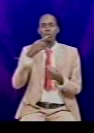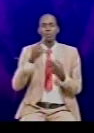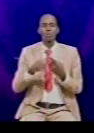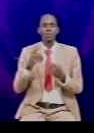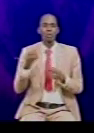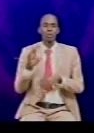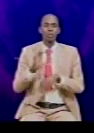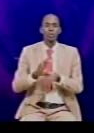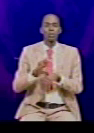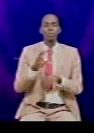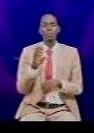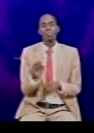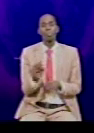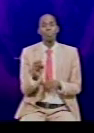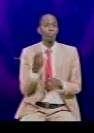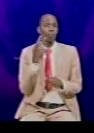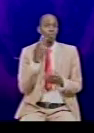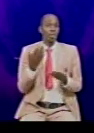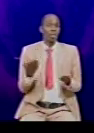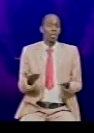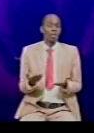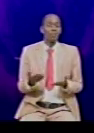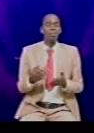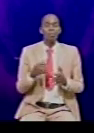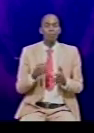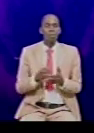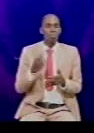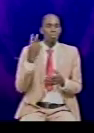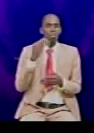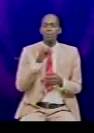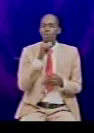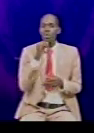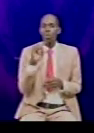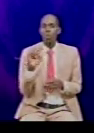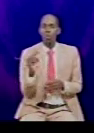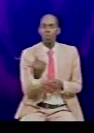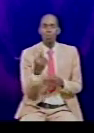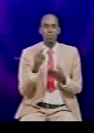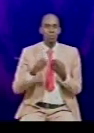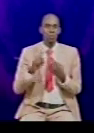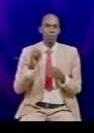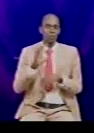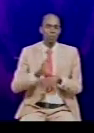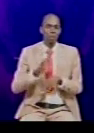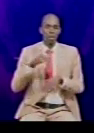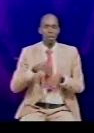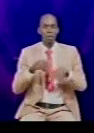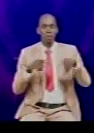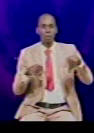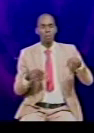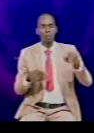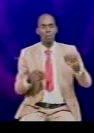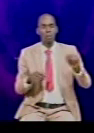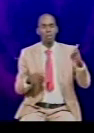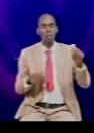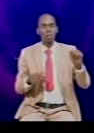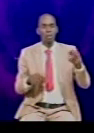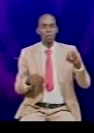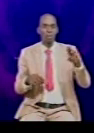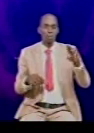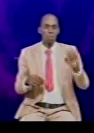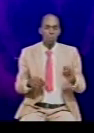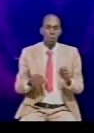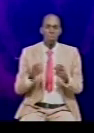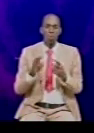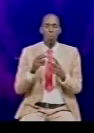the churches. So it wasn't only to the church at Pergamos or Smyrna